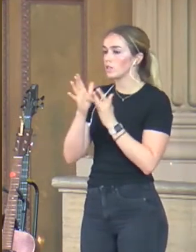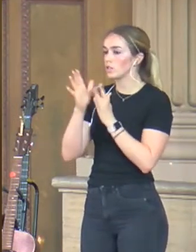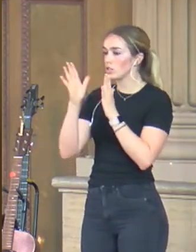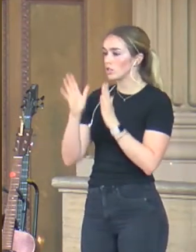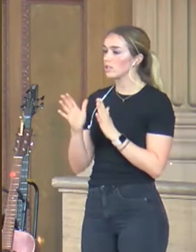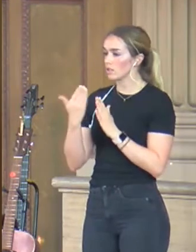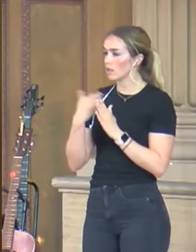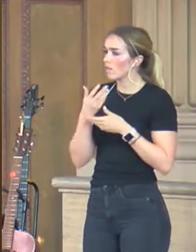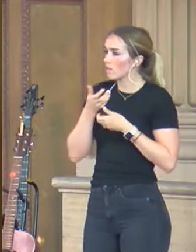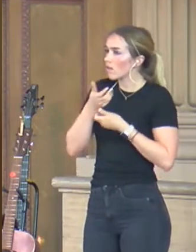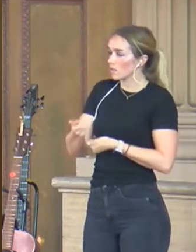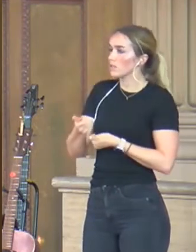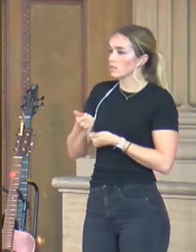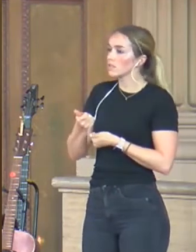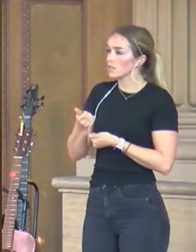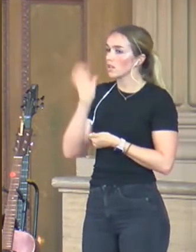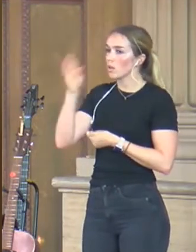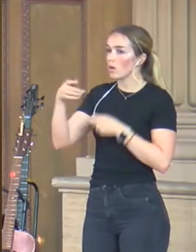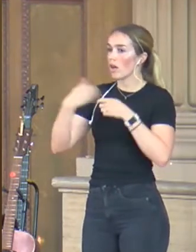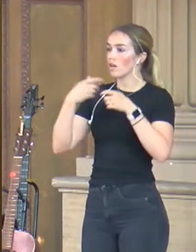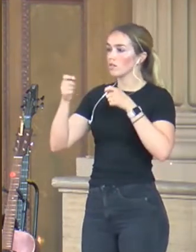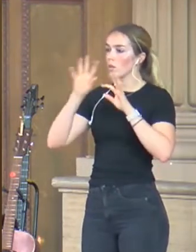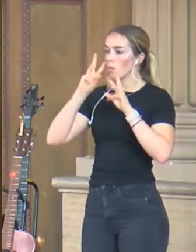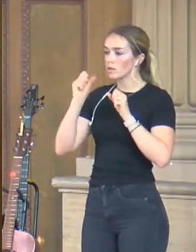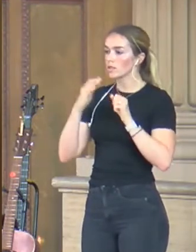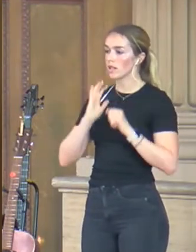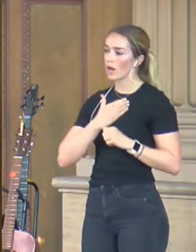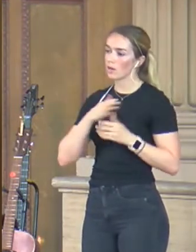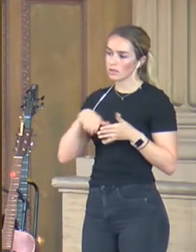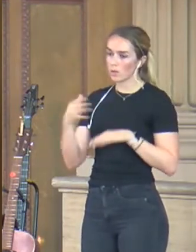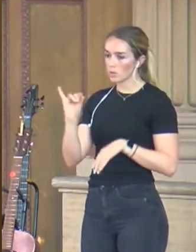can have confidence that he'll work wonders in our death too.